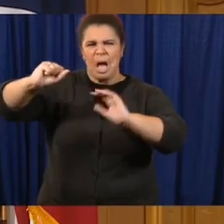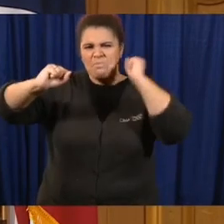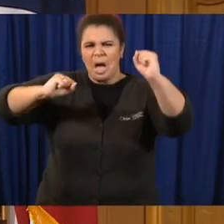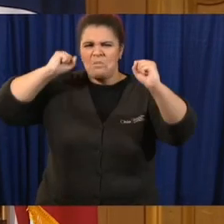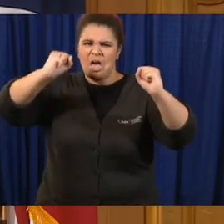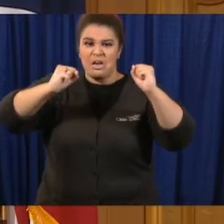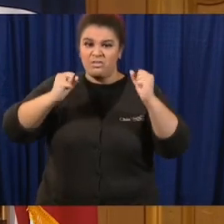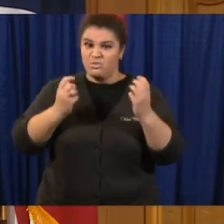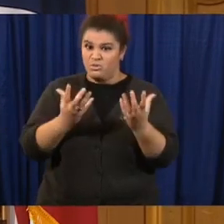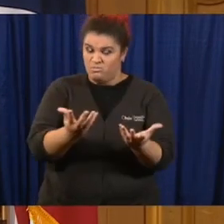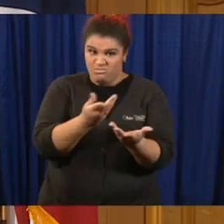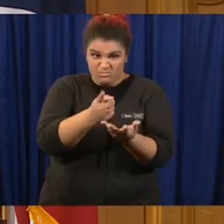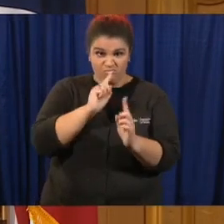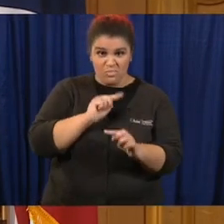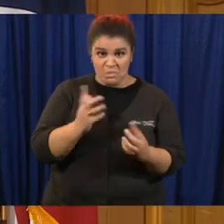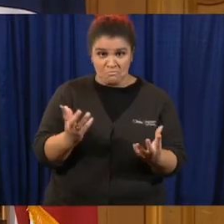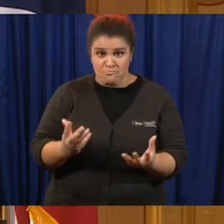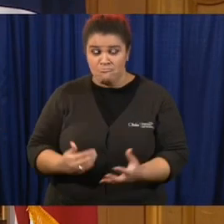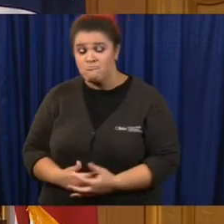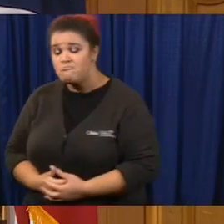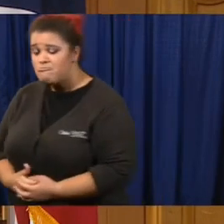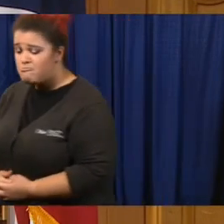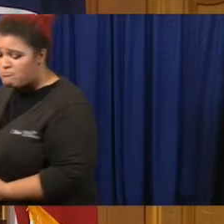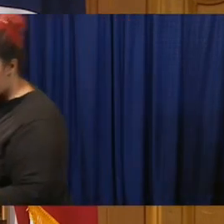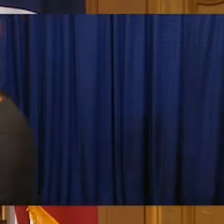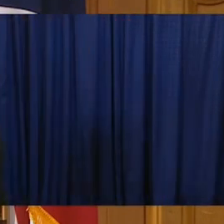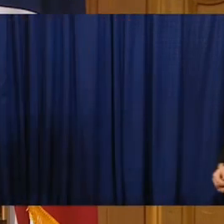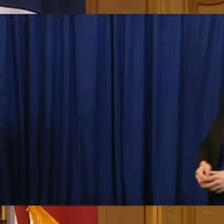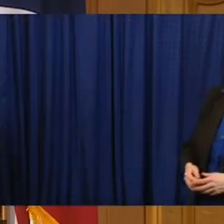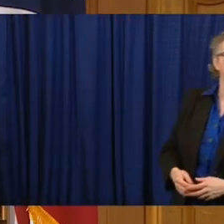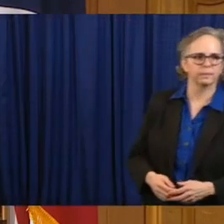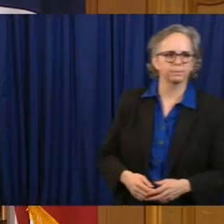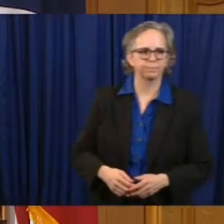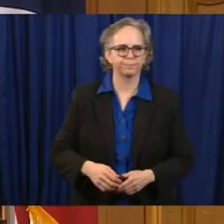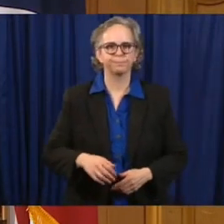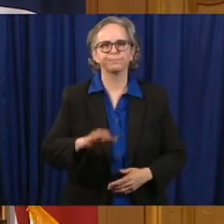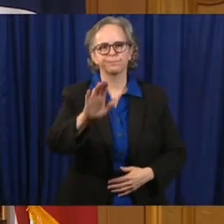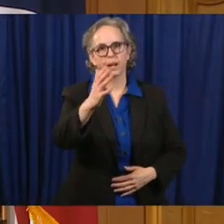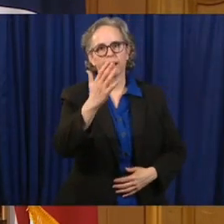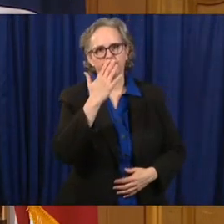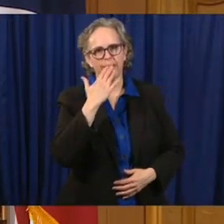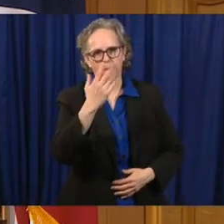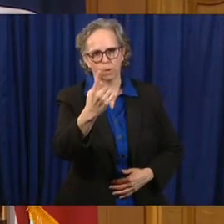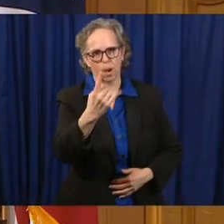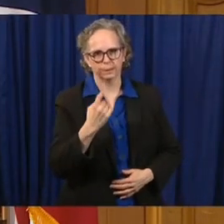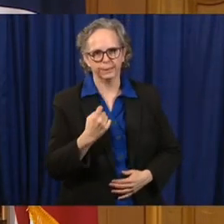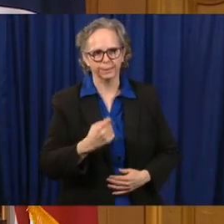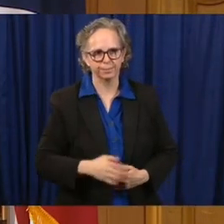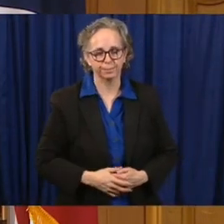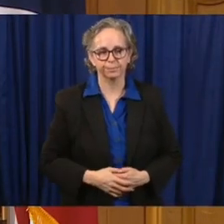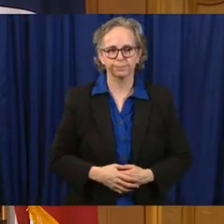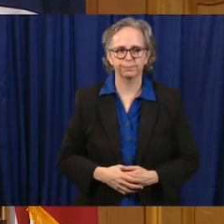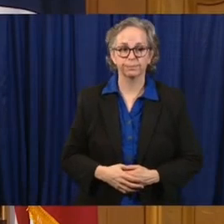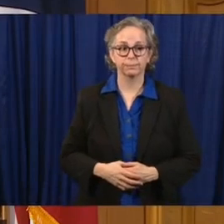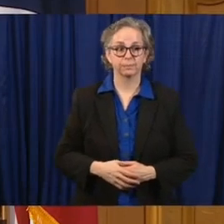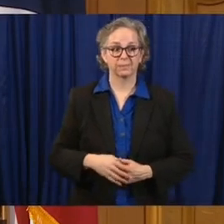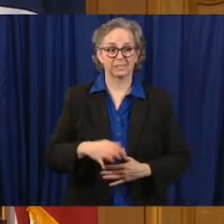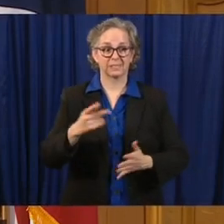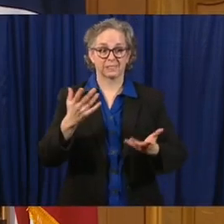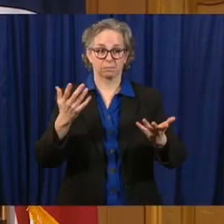Part of what has to happen before we really get back is people have to have confidence that they can go out. People have to have